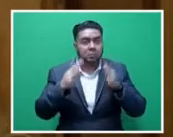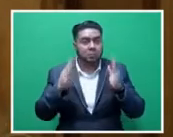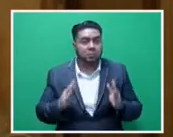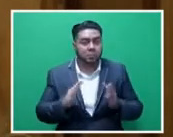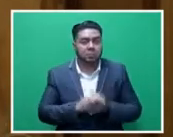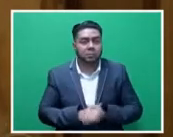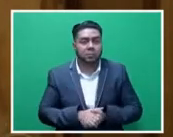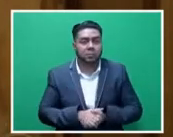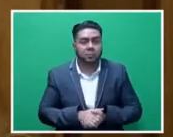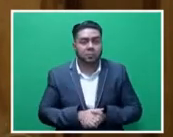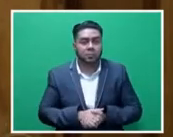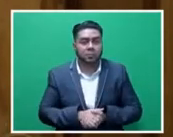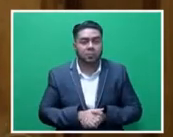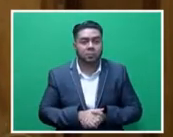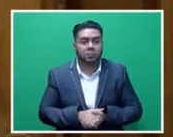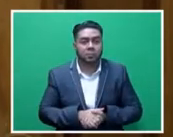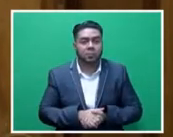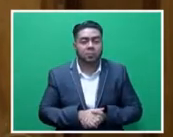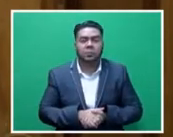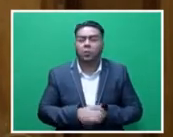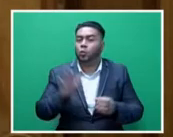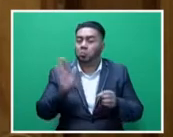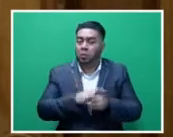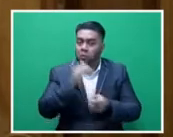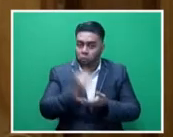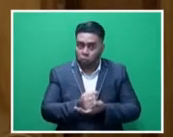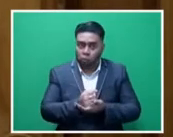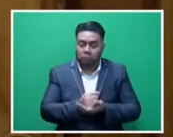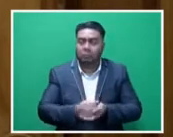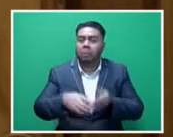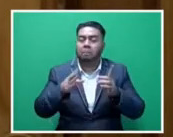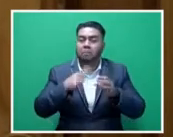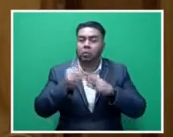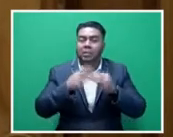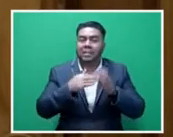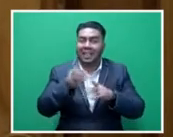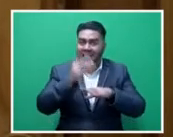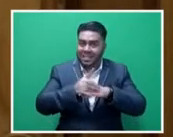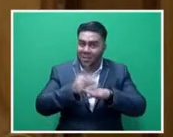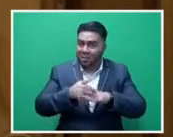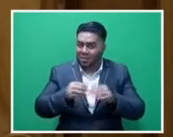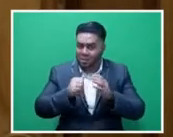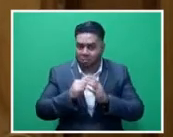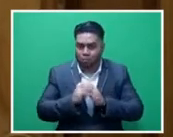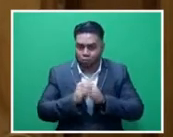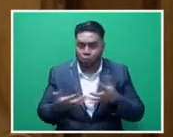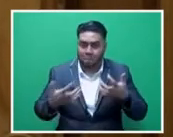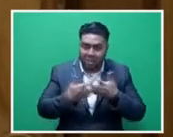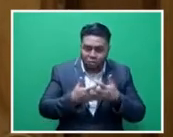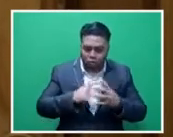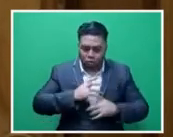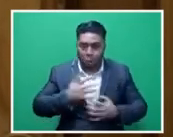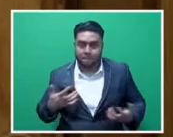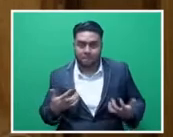getting owners to make sure the buildings are disability friendly is going to take some time. But we are